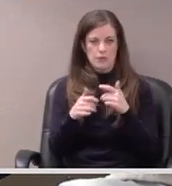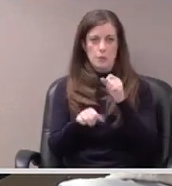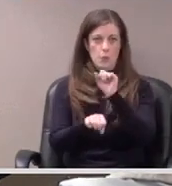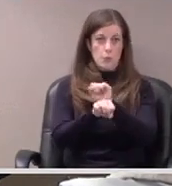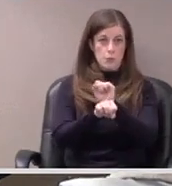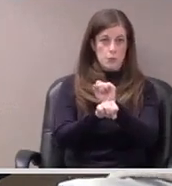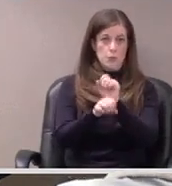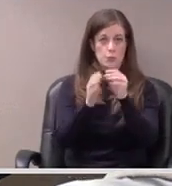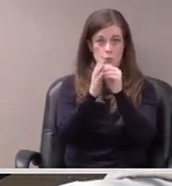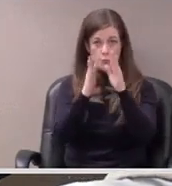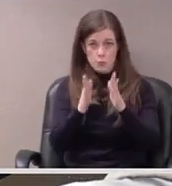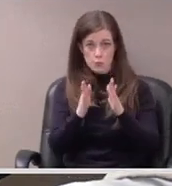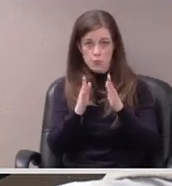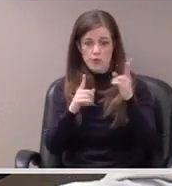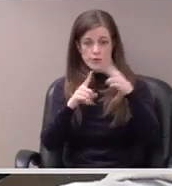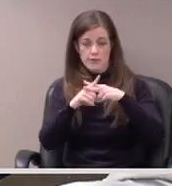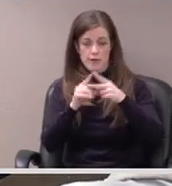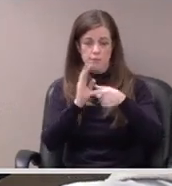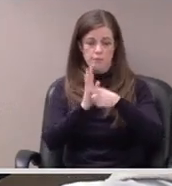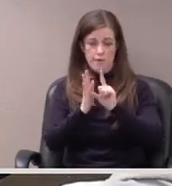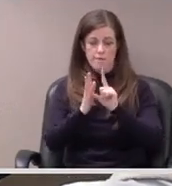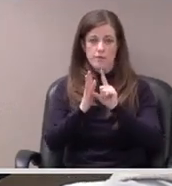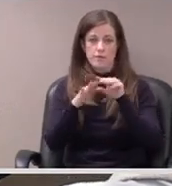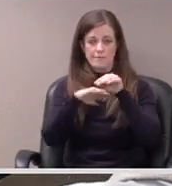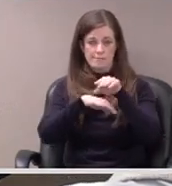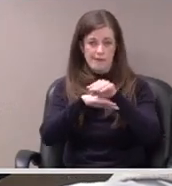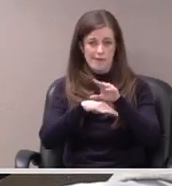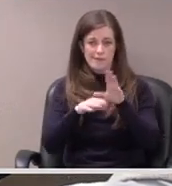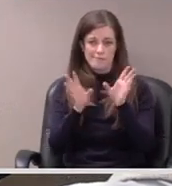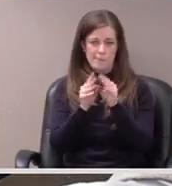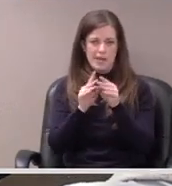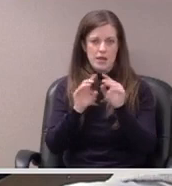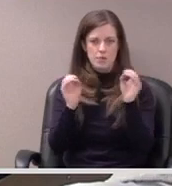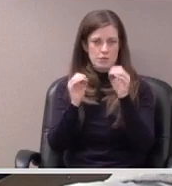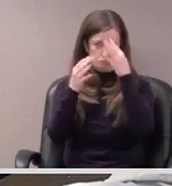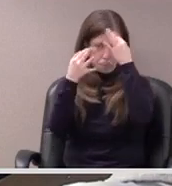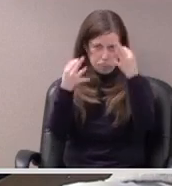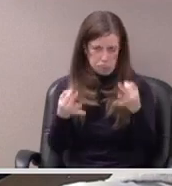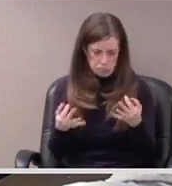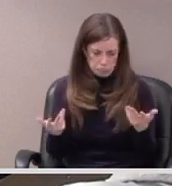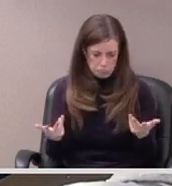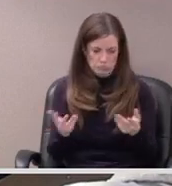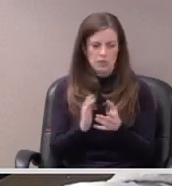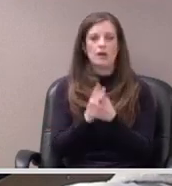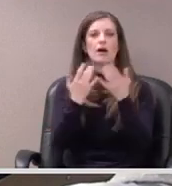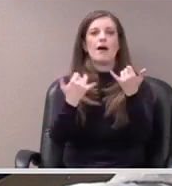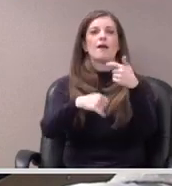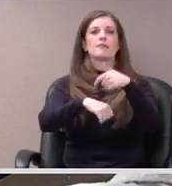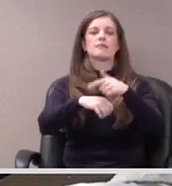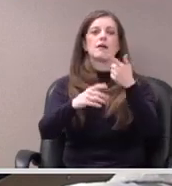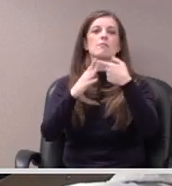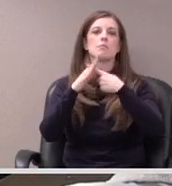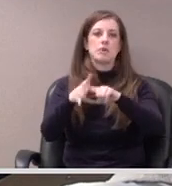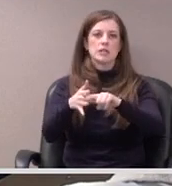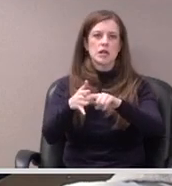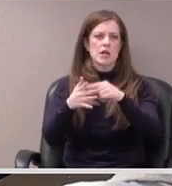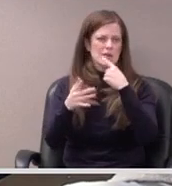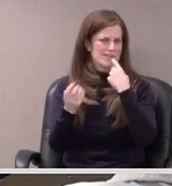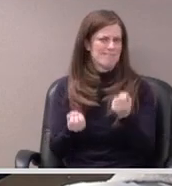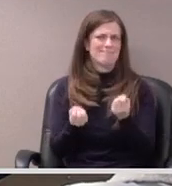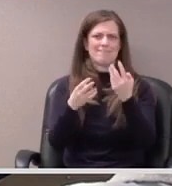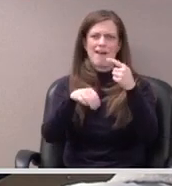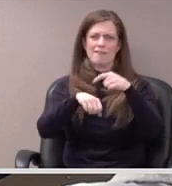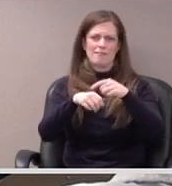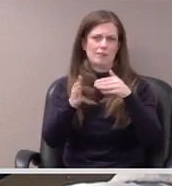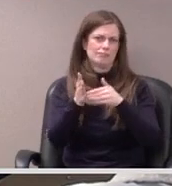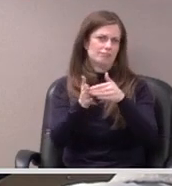Assignment Review Advisory Committee. No action was taken. At this time, as we start, we said several times